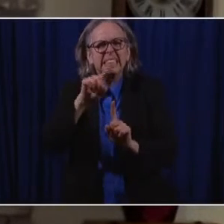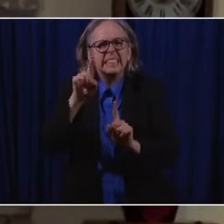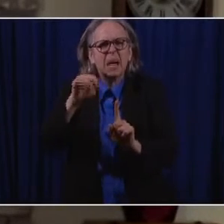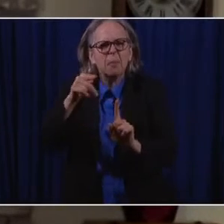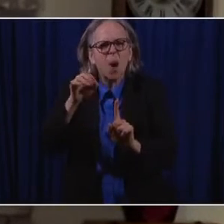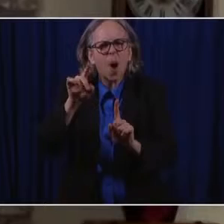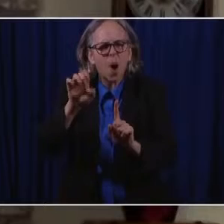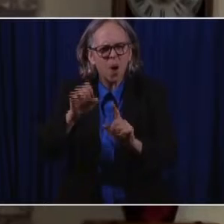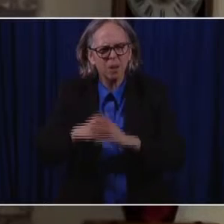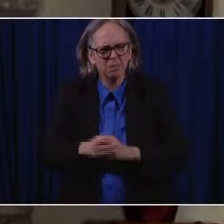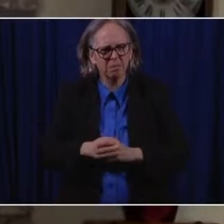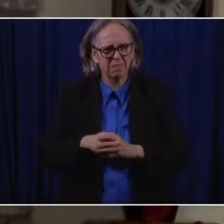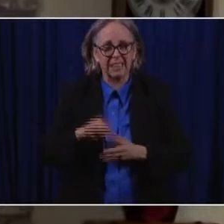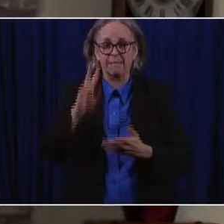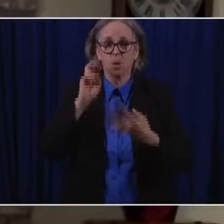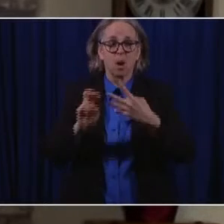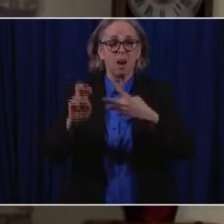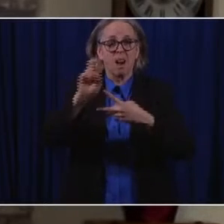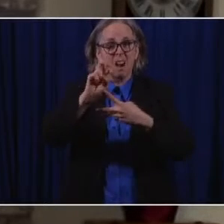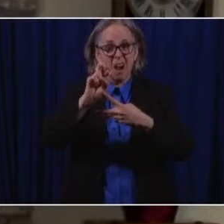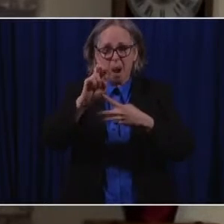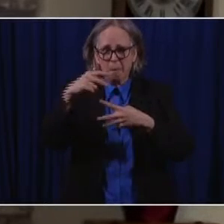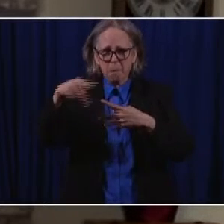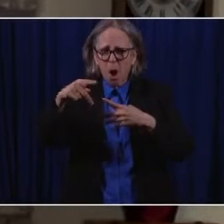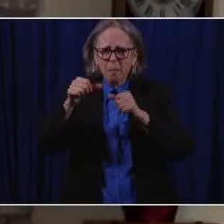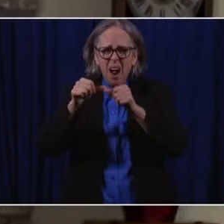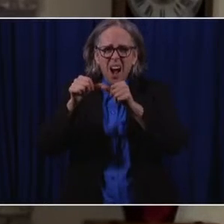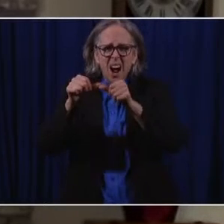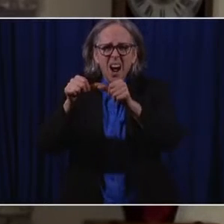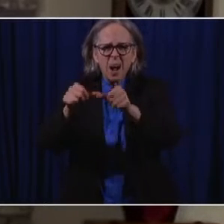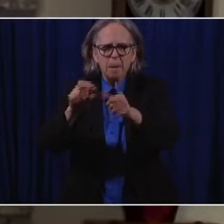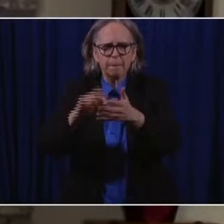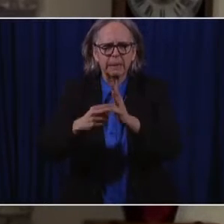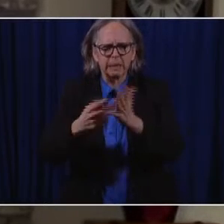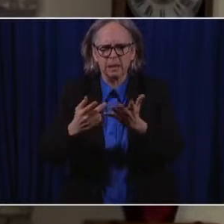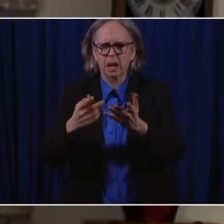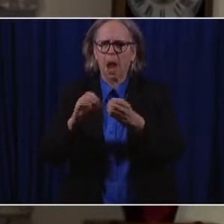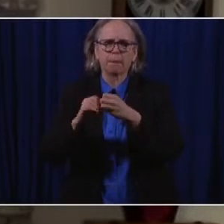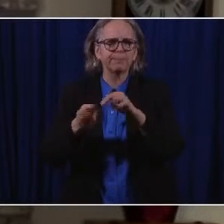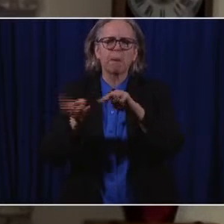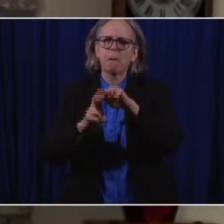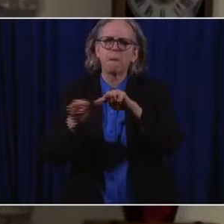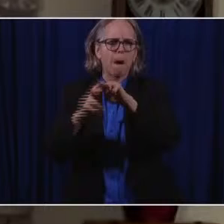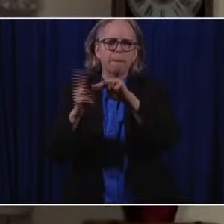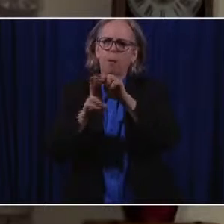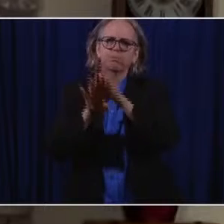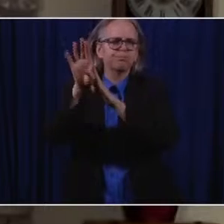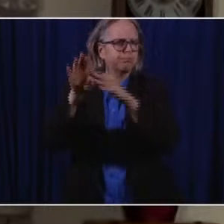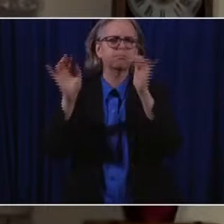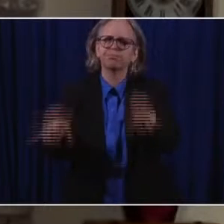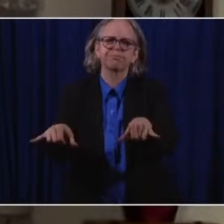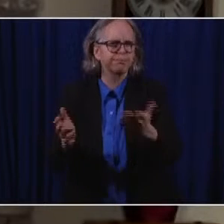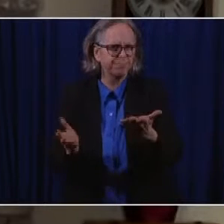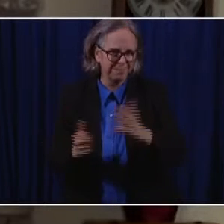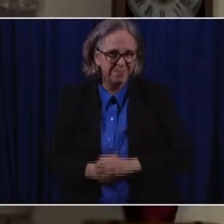to be purple. That's just the way it was designed. It's designed more as a warning and a trend line.